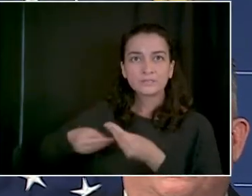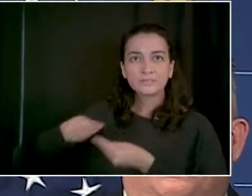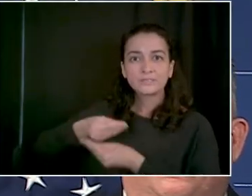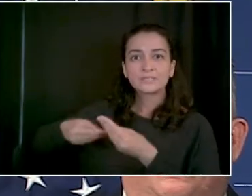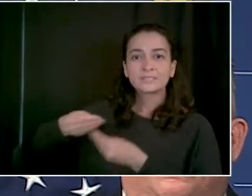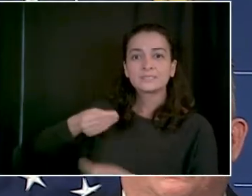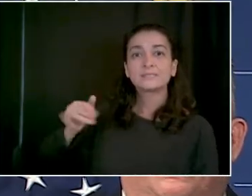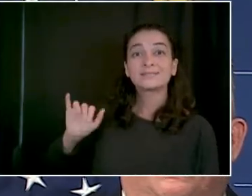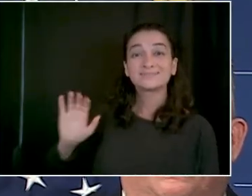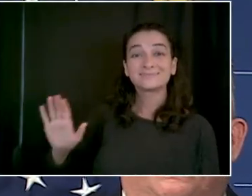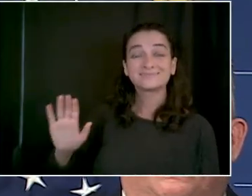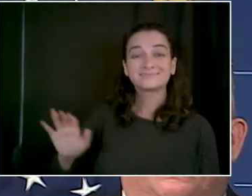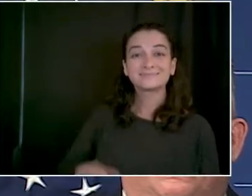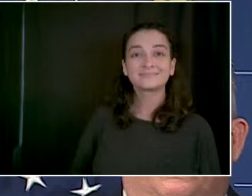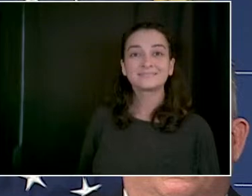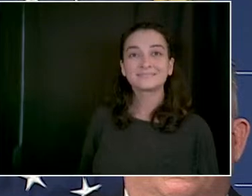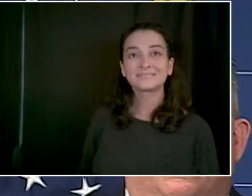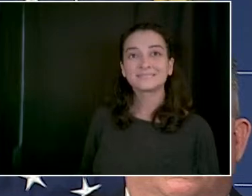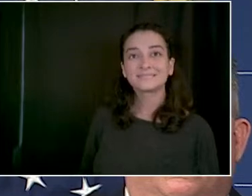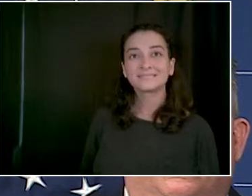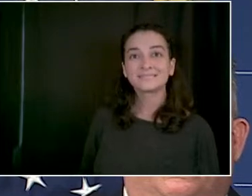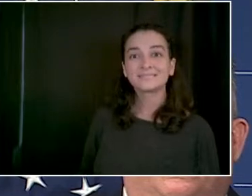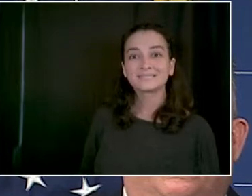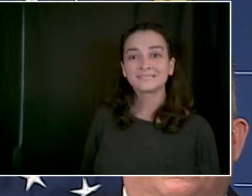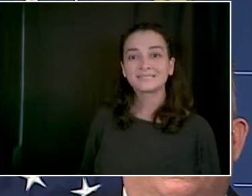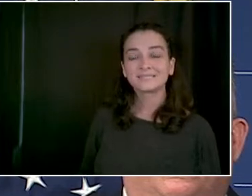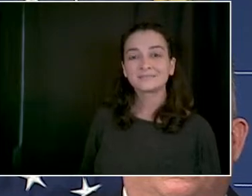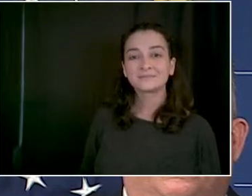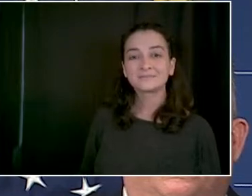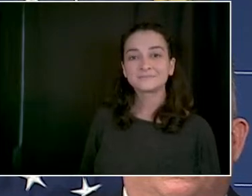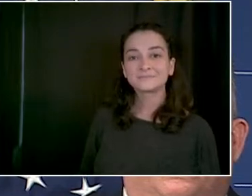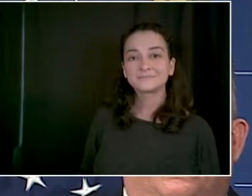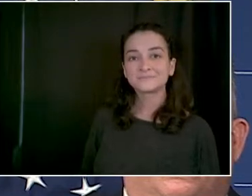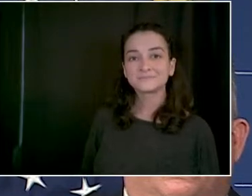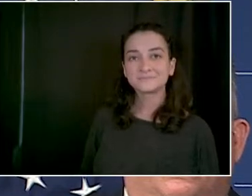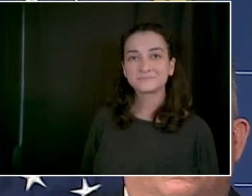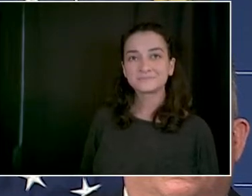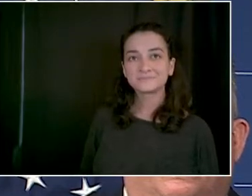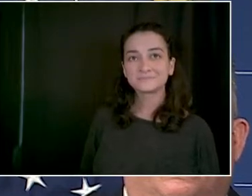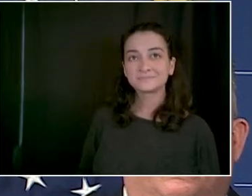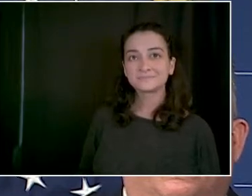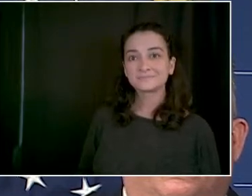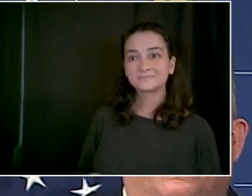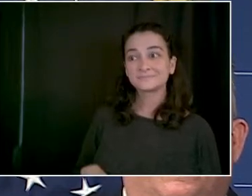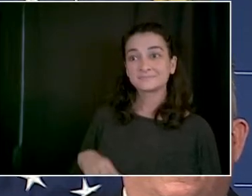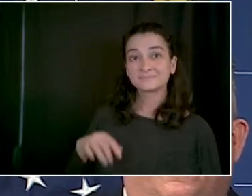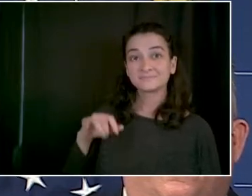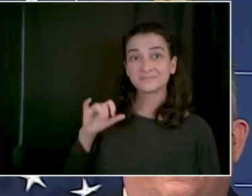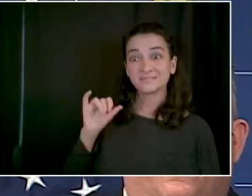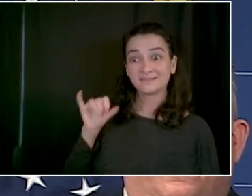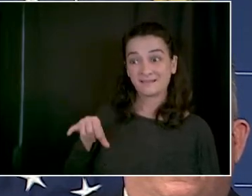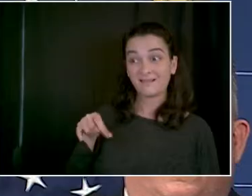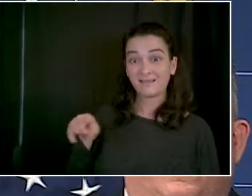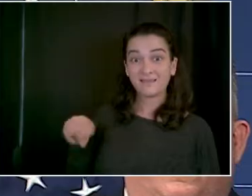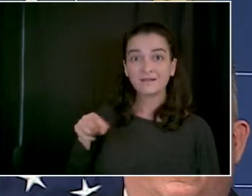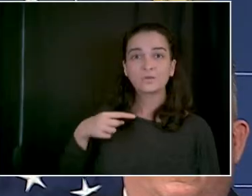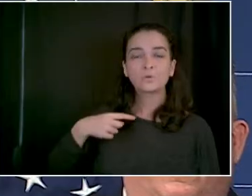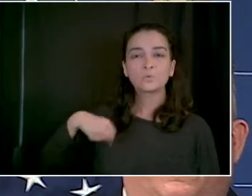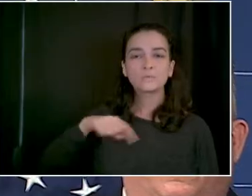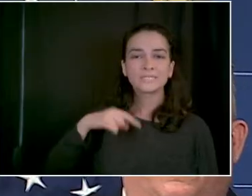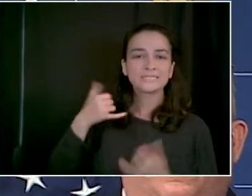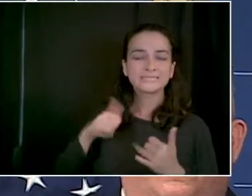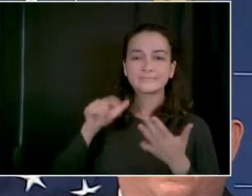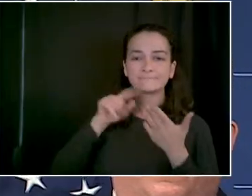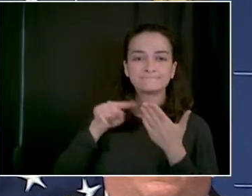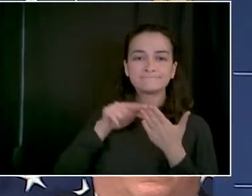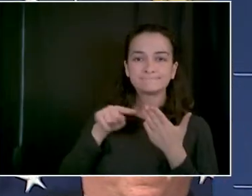provided. How it is that summons information was provided that is associated with a sealed arrest is what we are